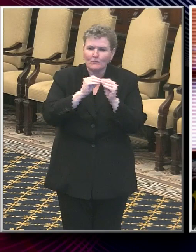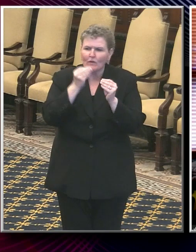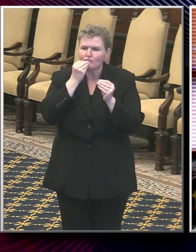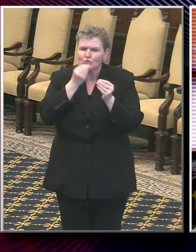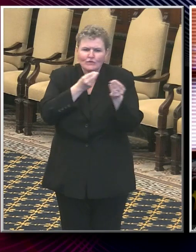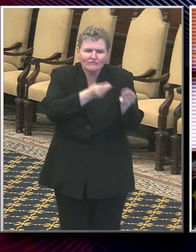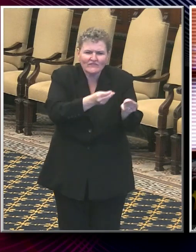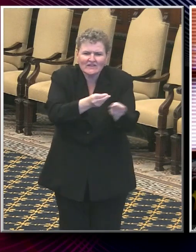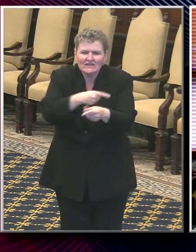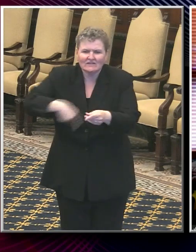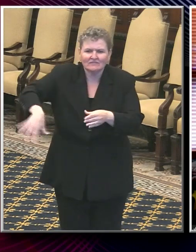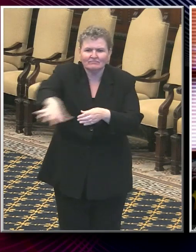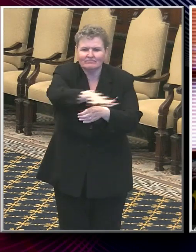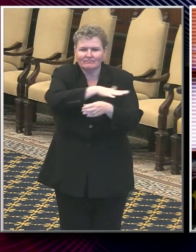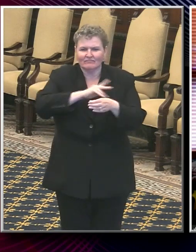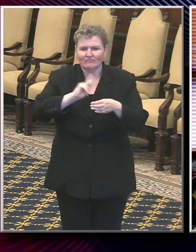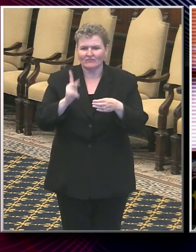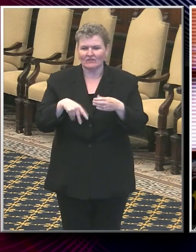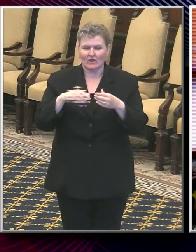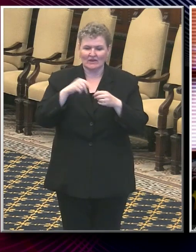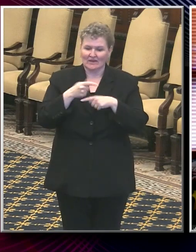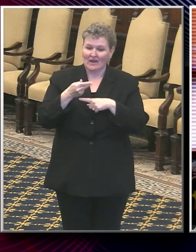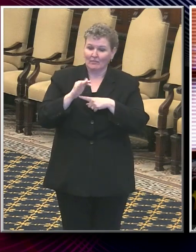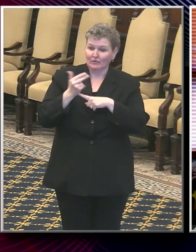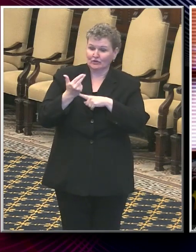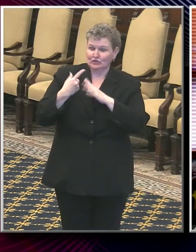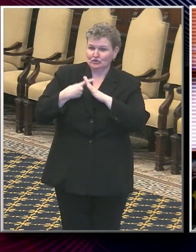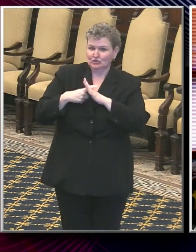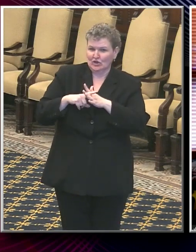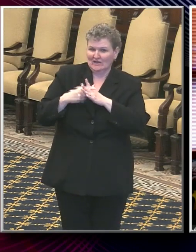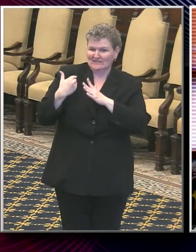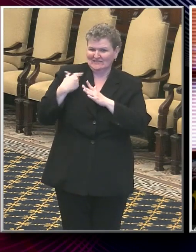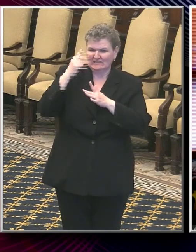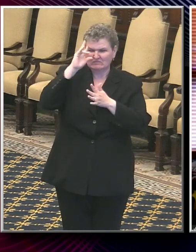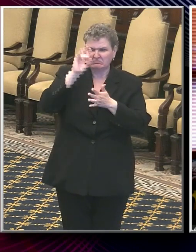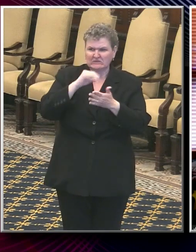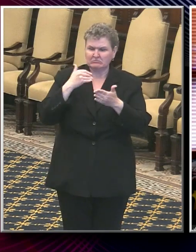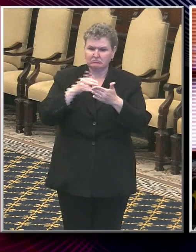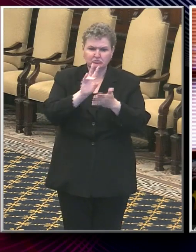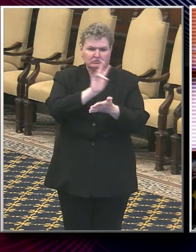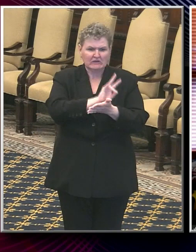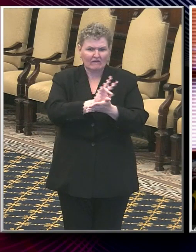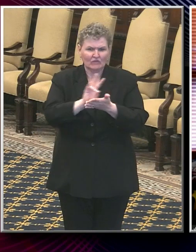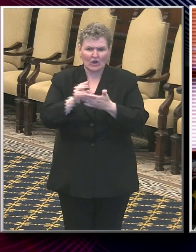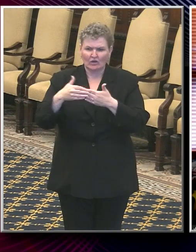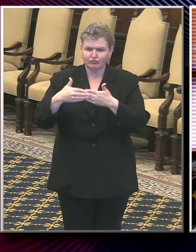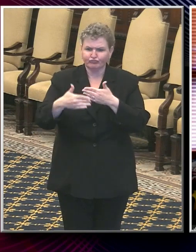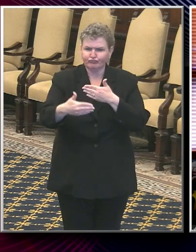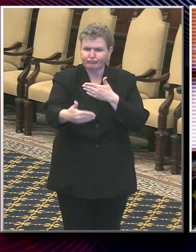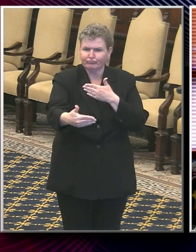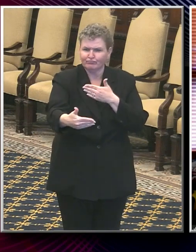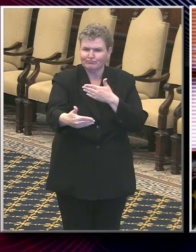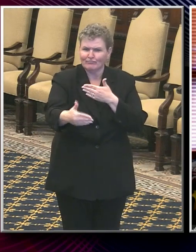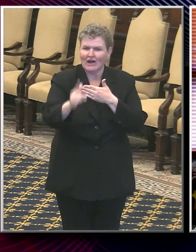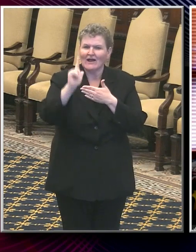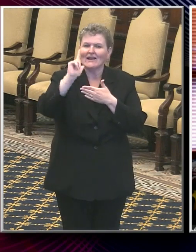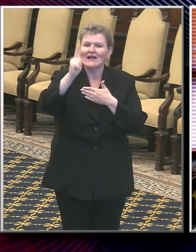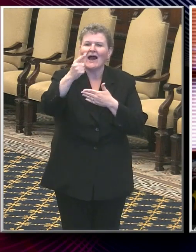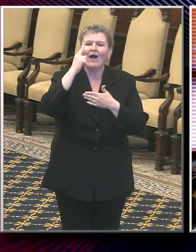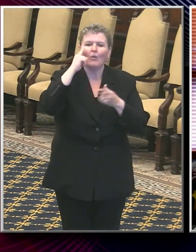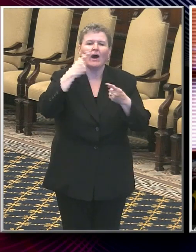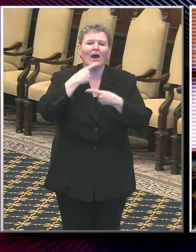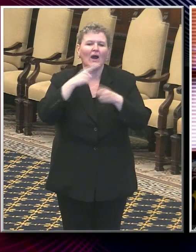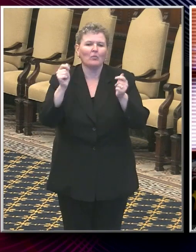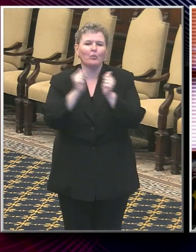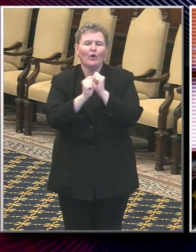week of April 13th and originally planned to operate for 7 weeks. Later today, the Step Up to the Plate partners will announce an extension of the program